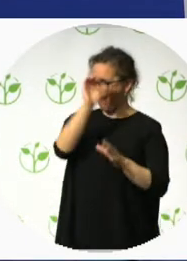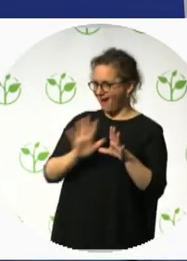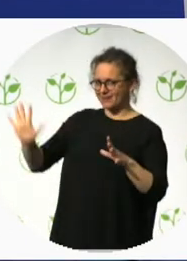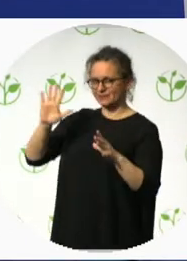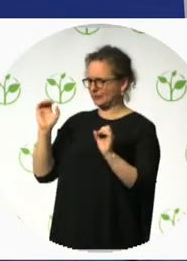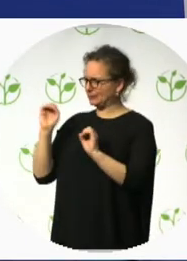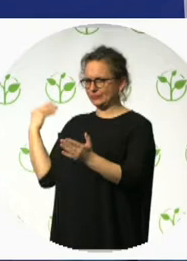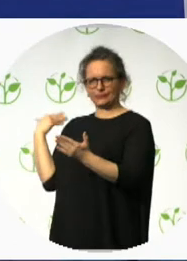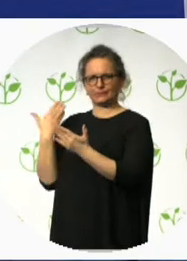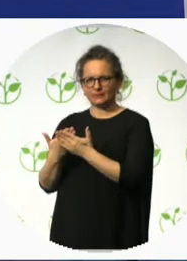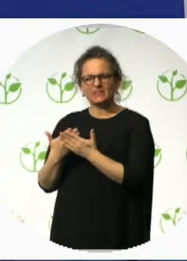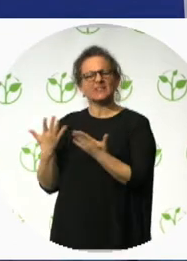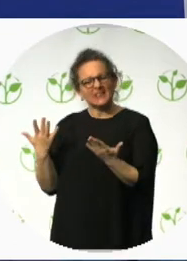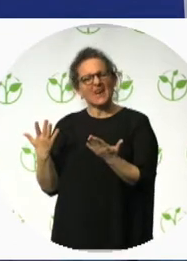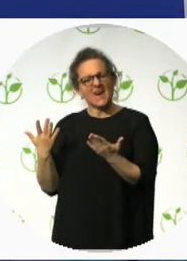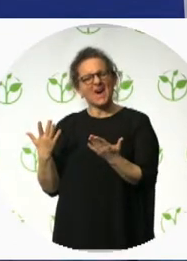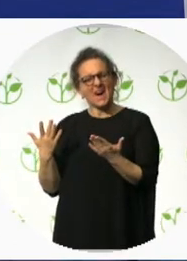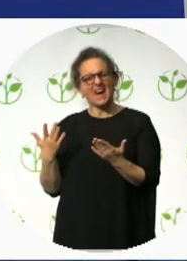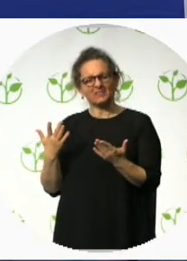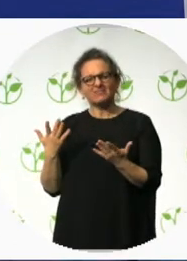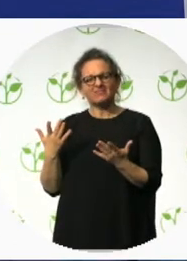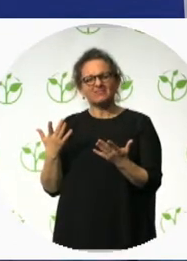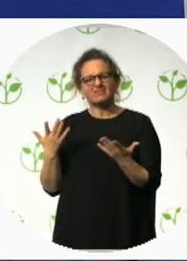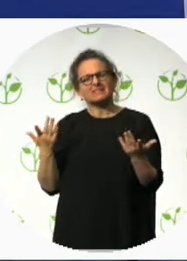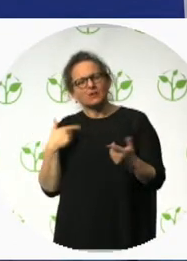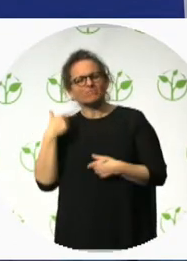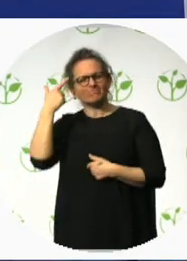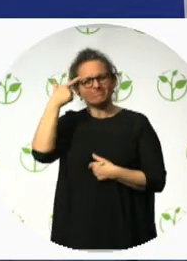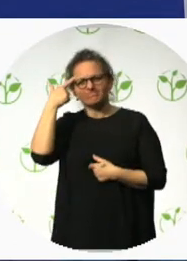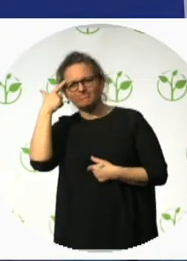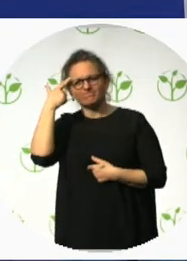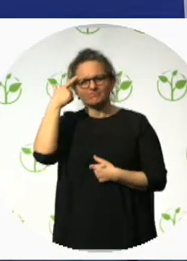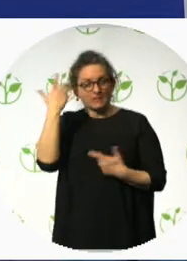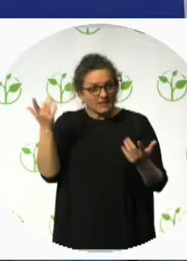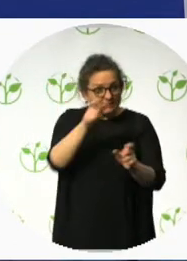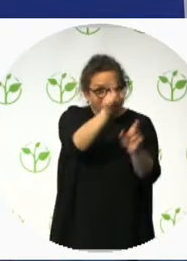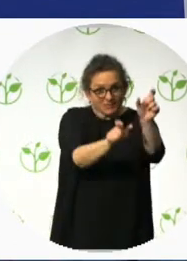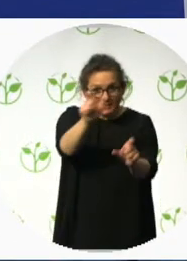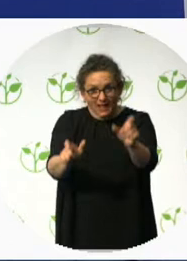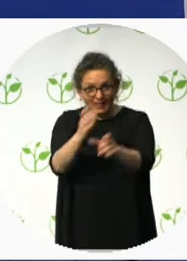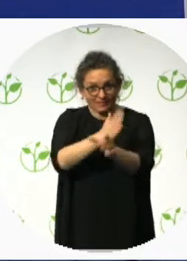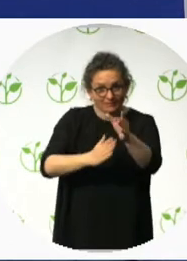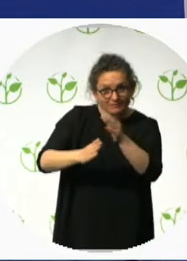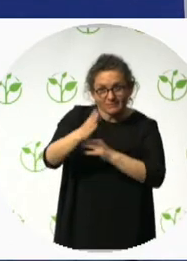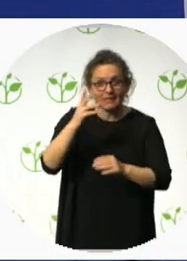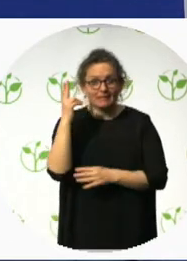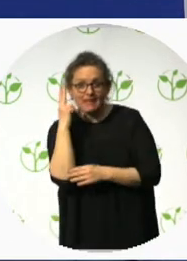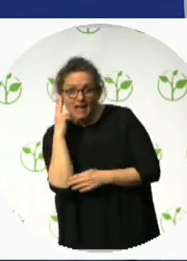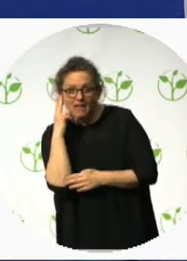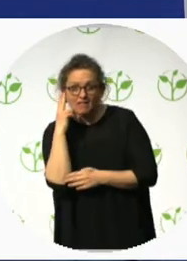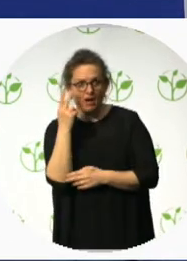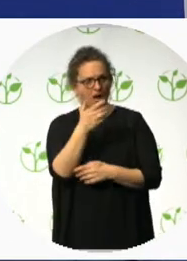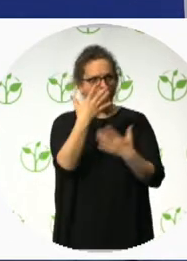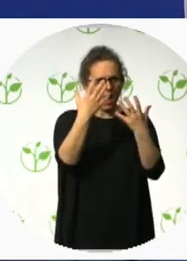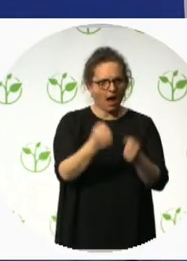language training, the deaf people in Asia countries will have low academic and social status.